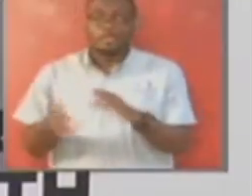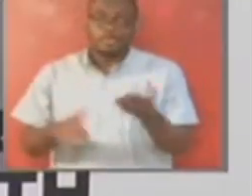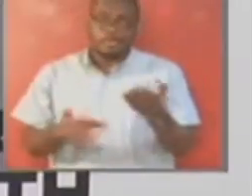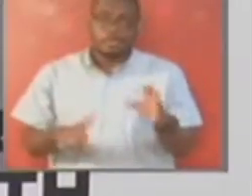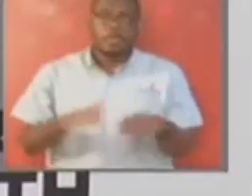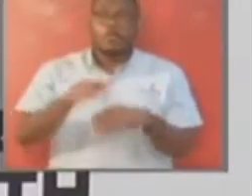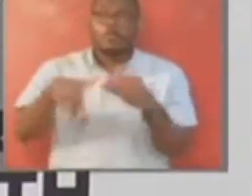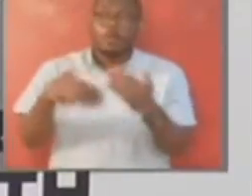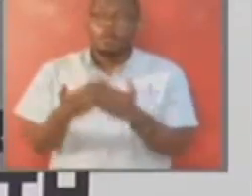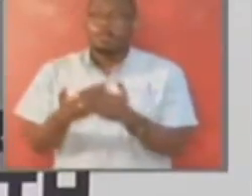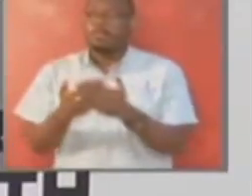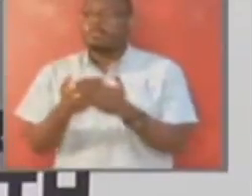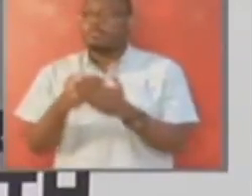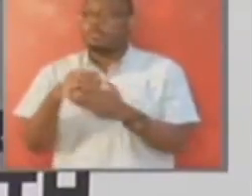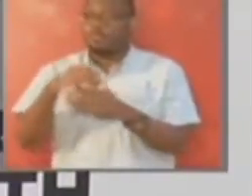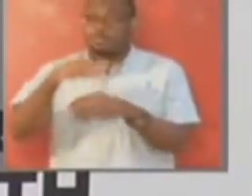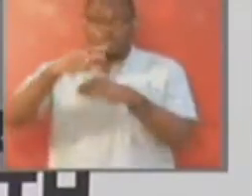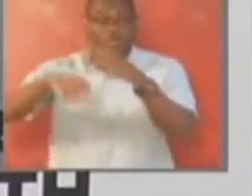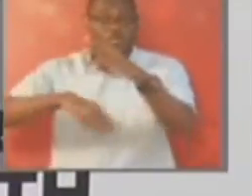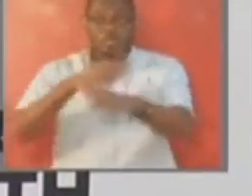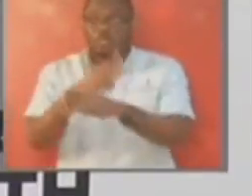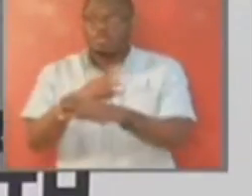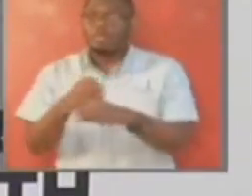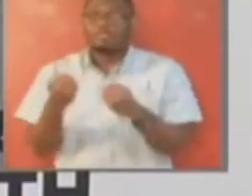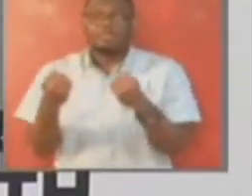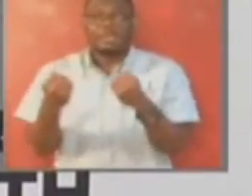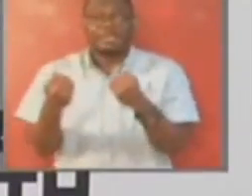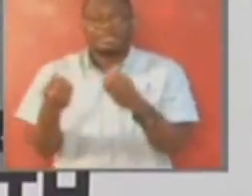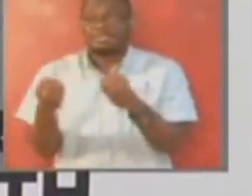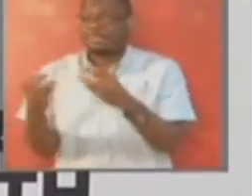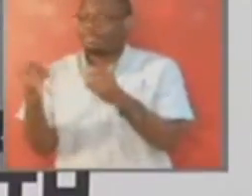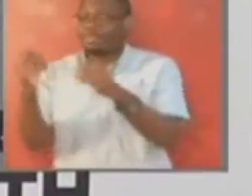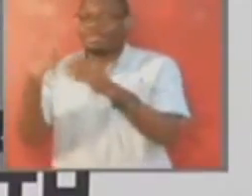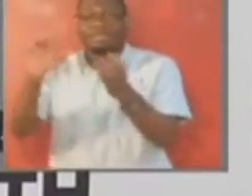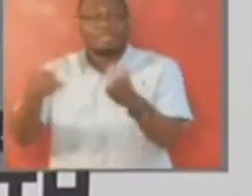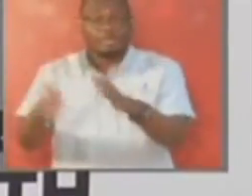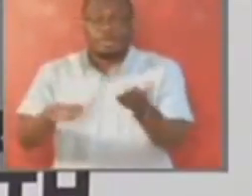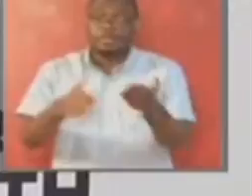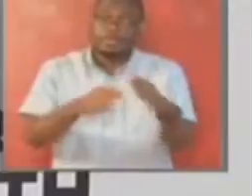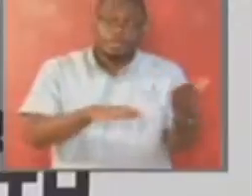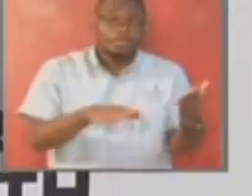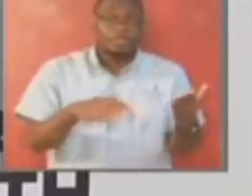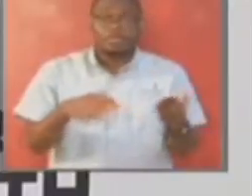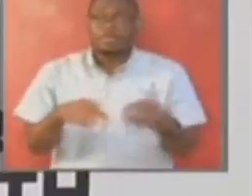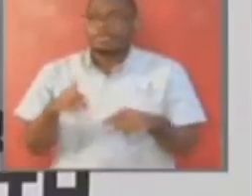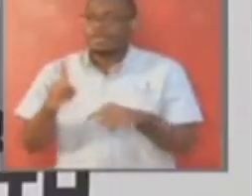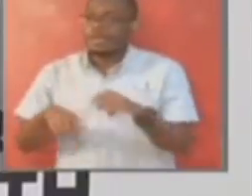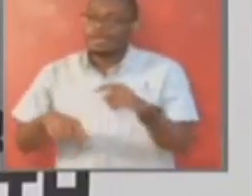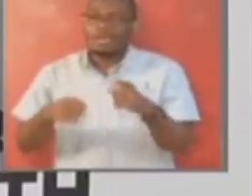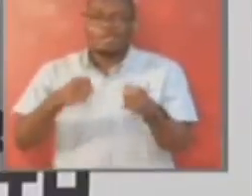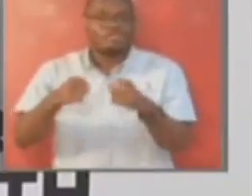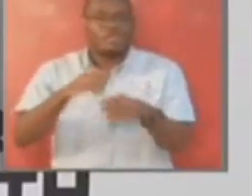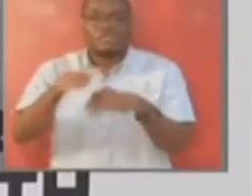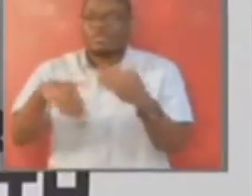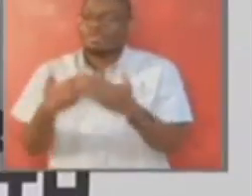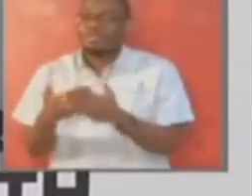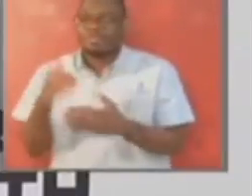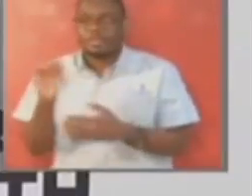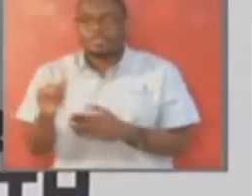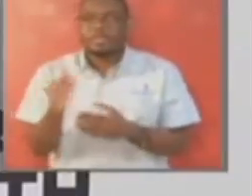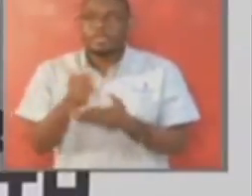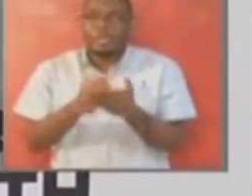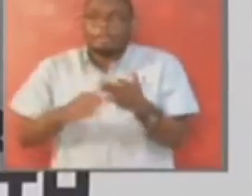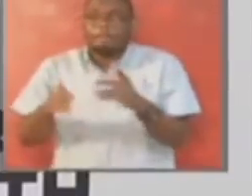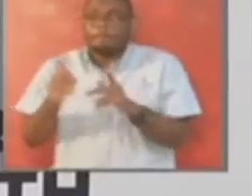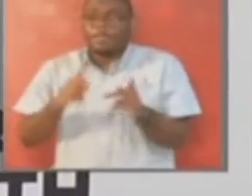worldwide. There are some consequences of the pandemic which we have no control over. There have been persons that have requested having